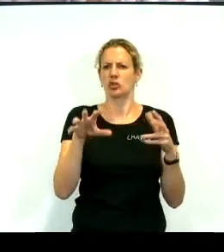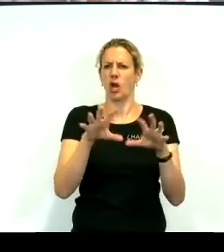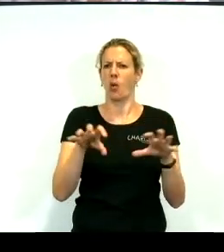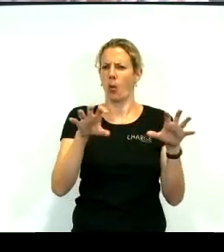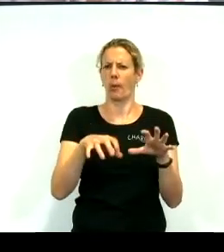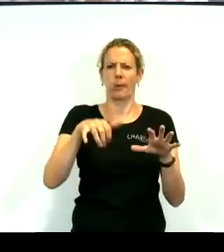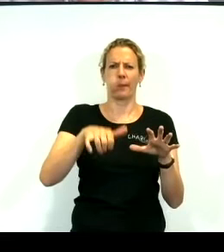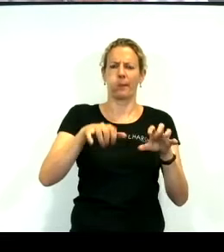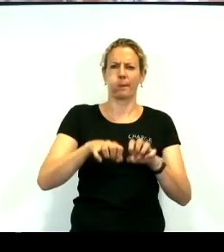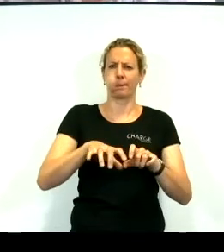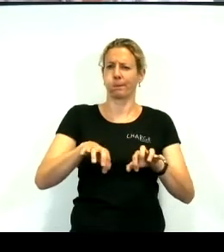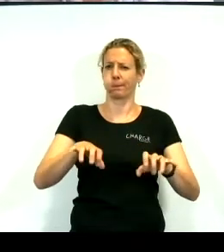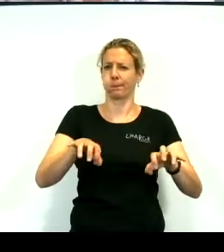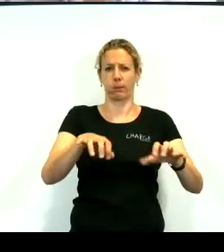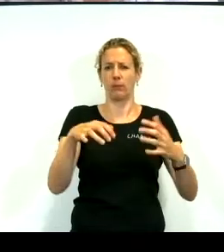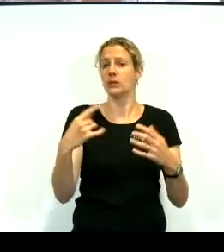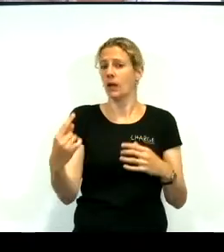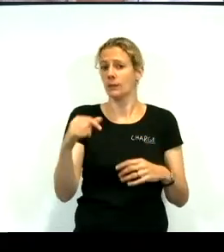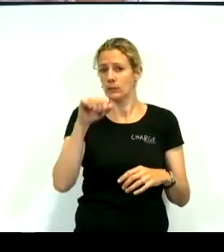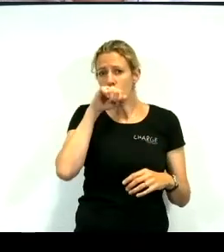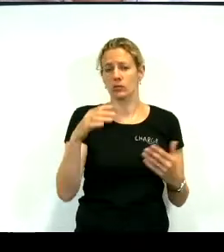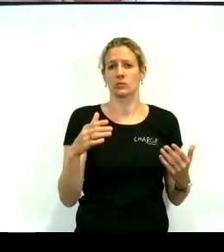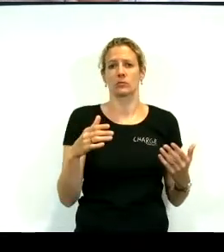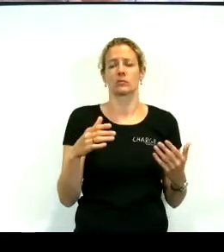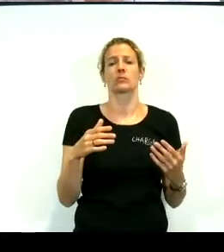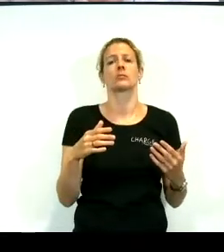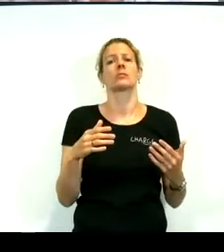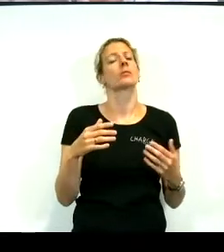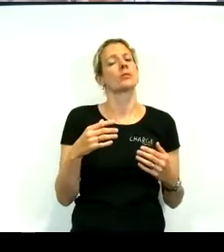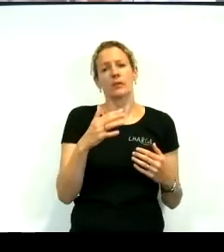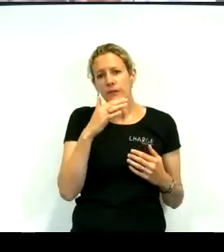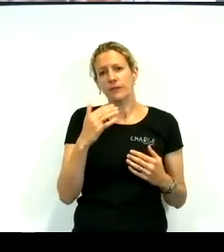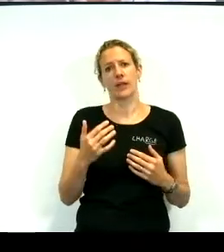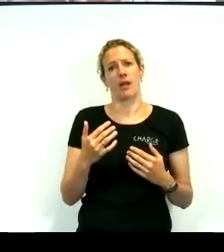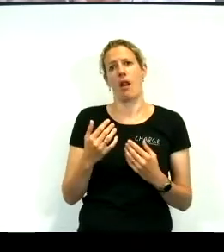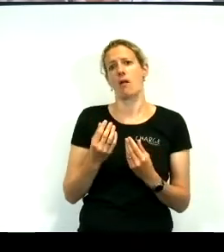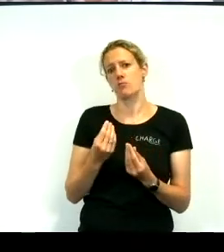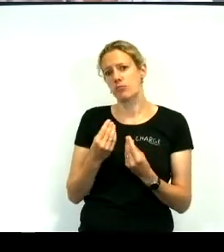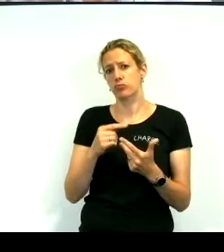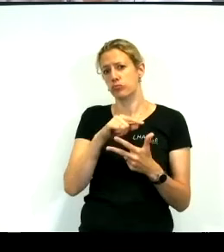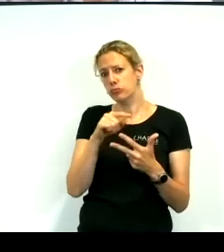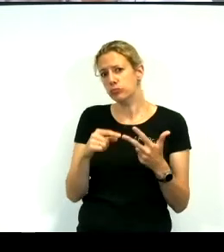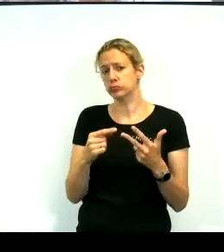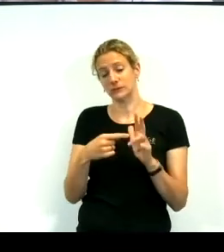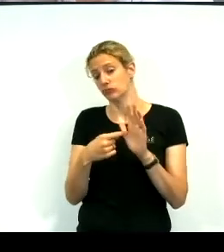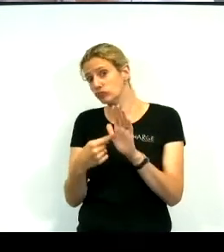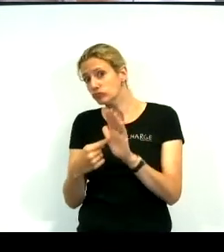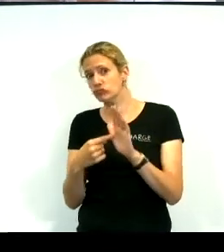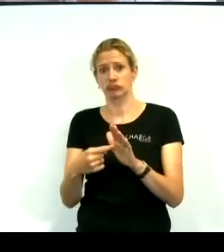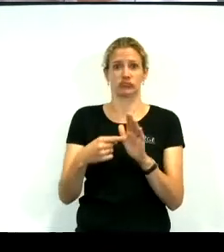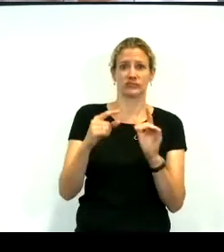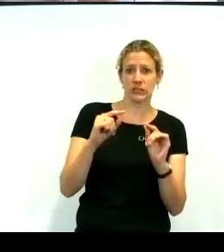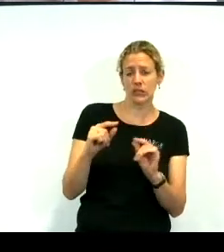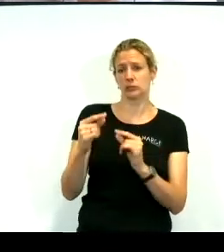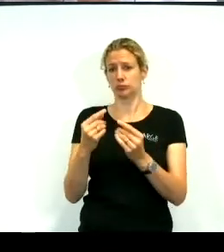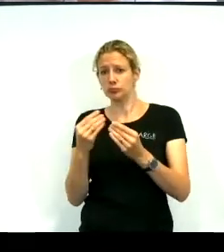her when it before she goes to bath time. So we took some